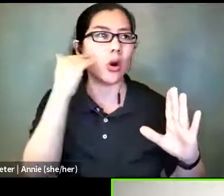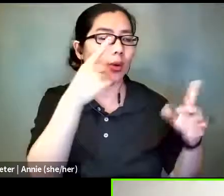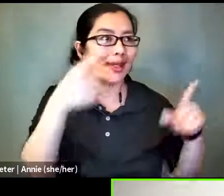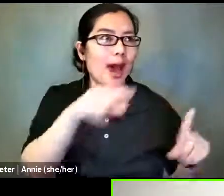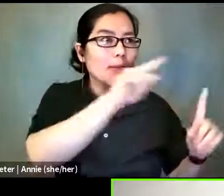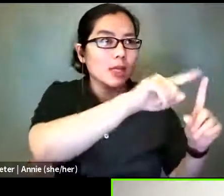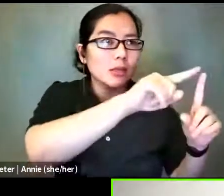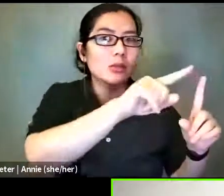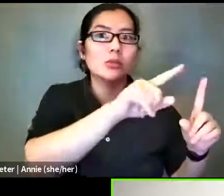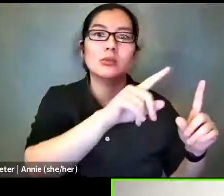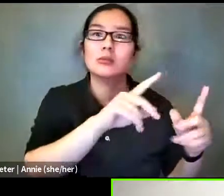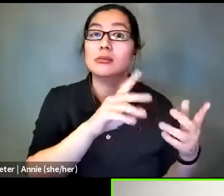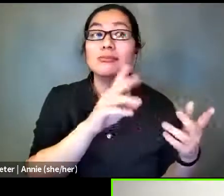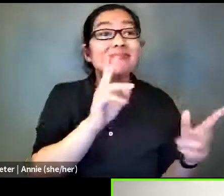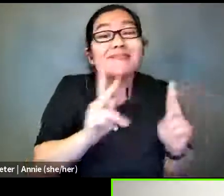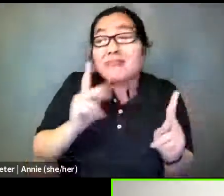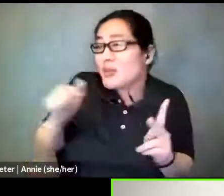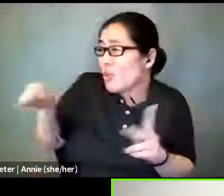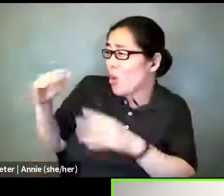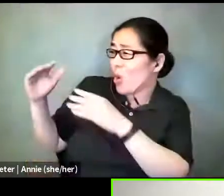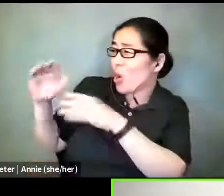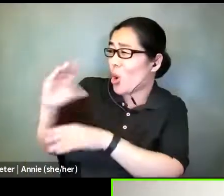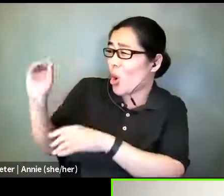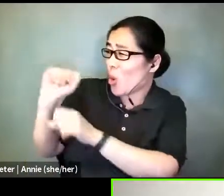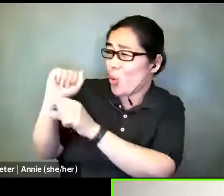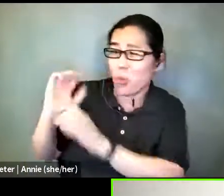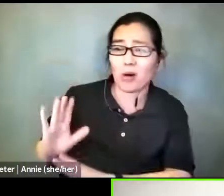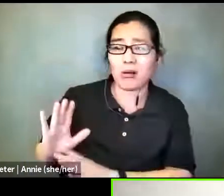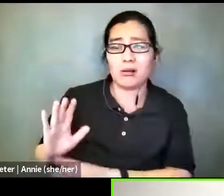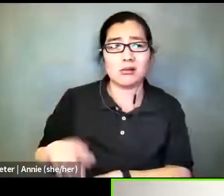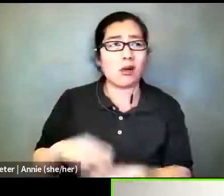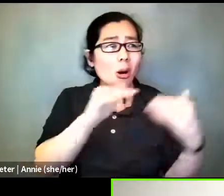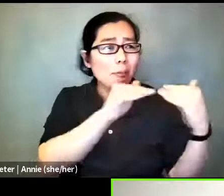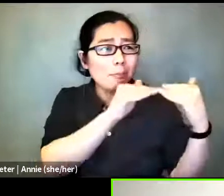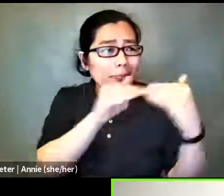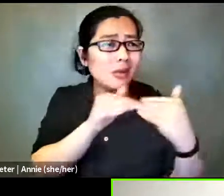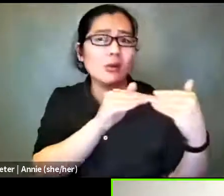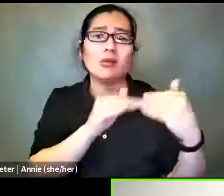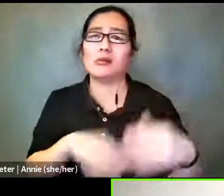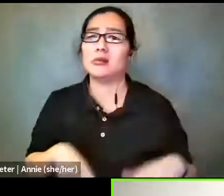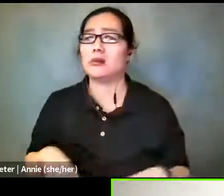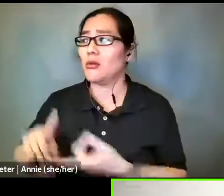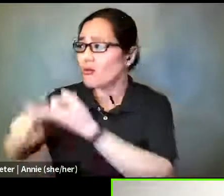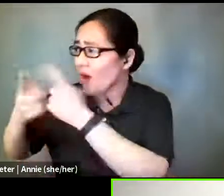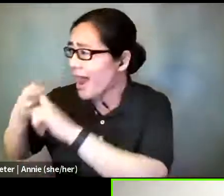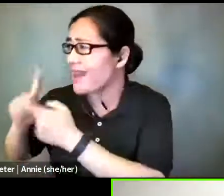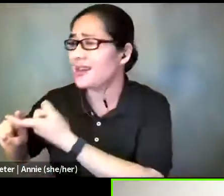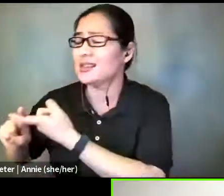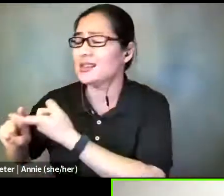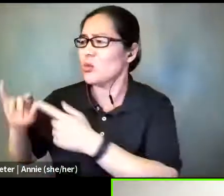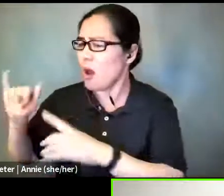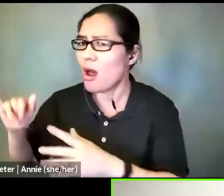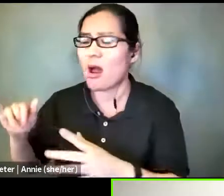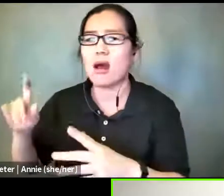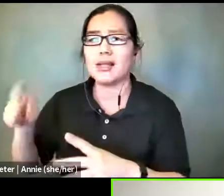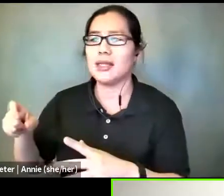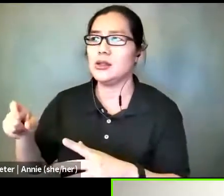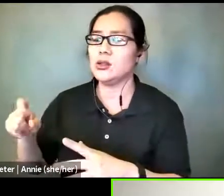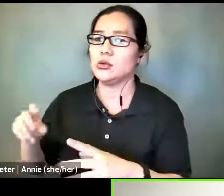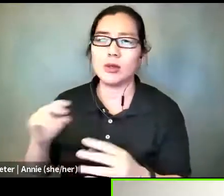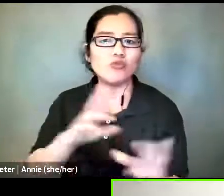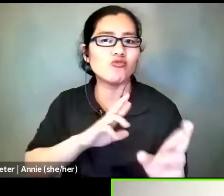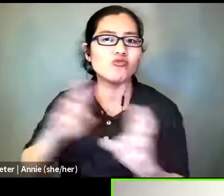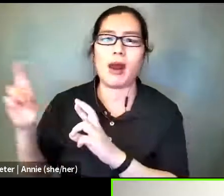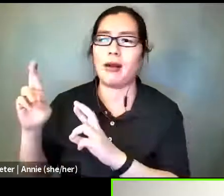we work with, to our peers, to our friends, that we're able to have those conversations so that